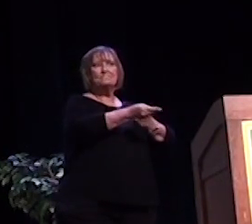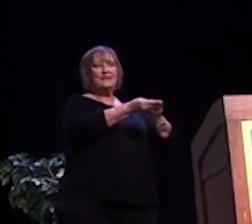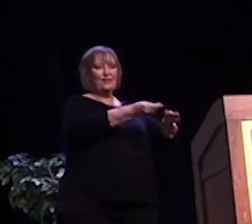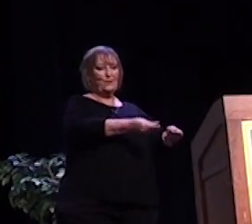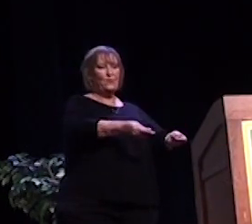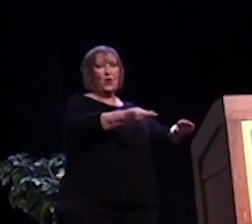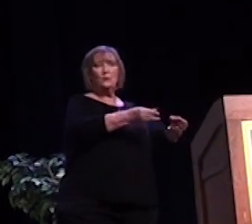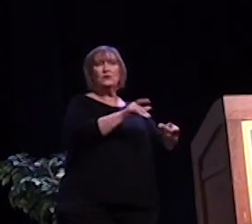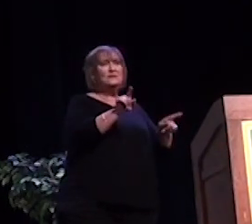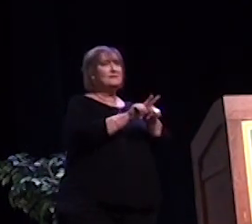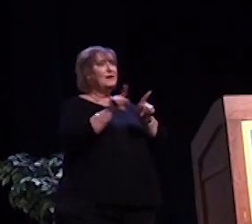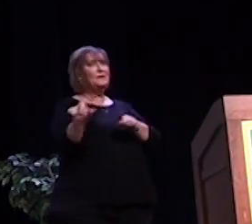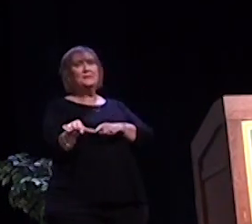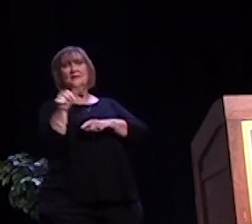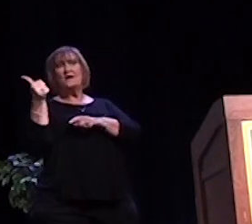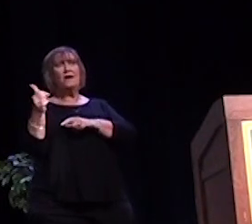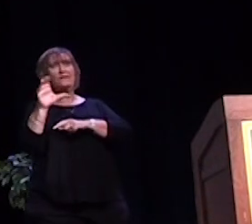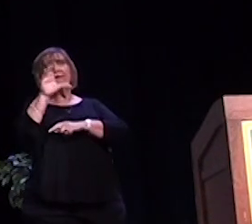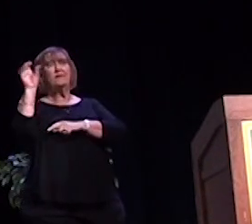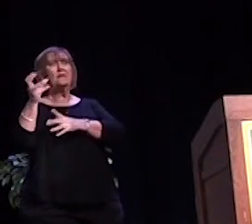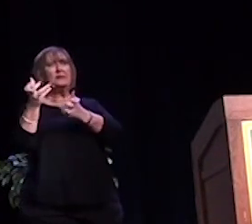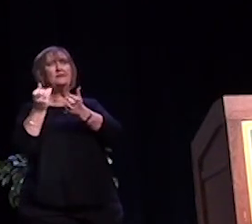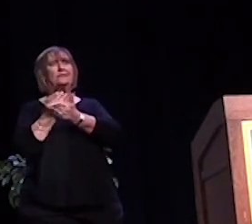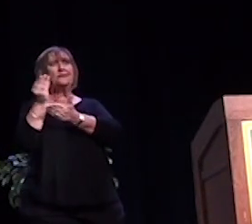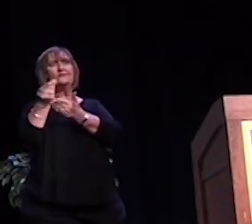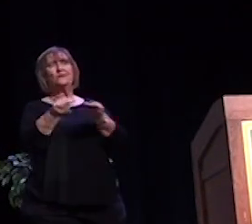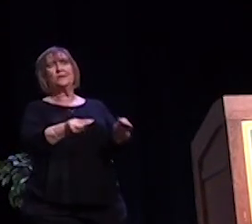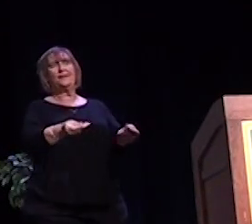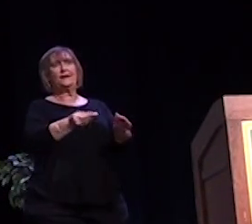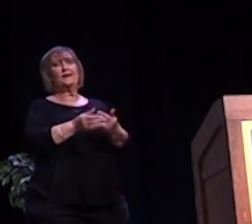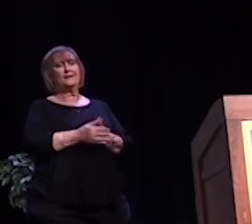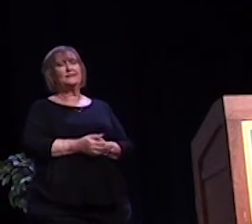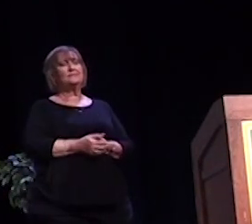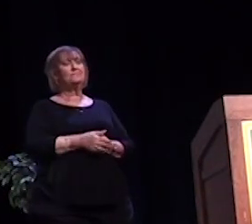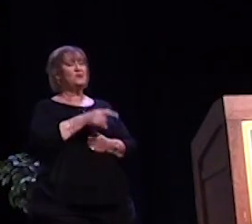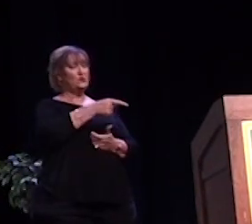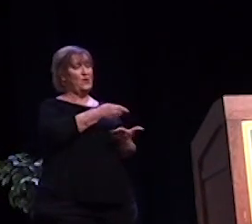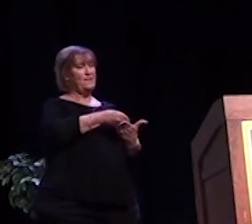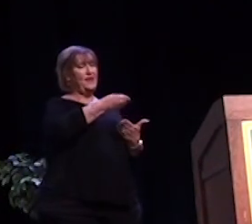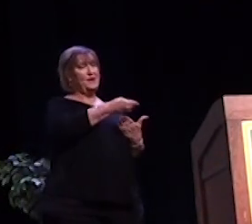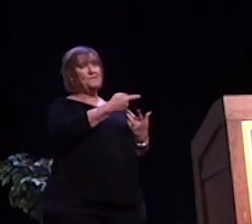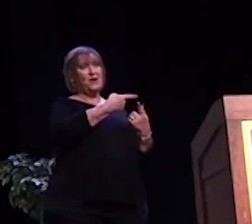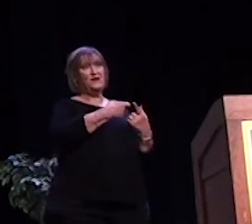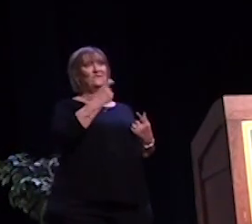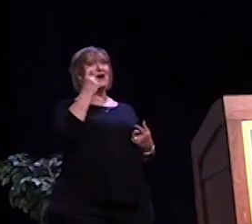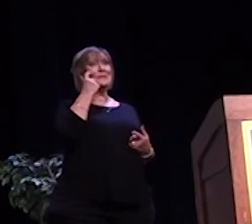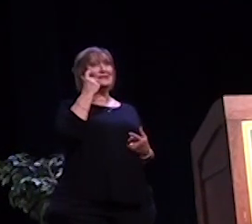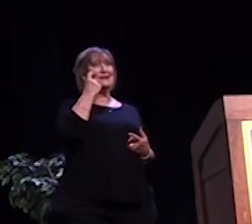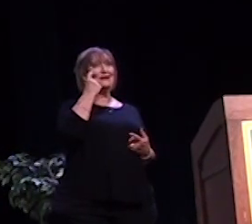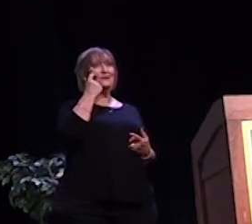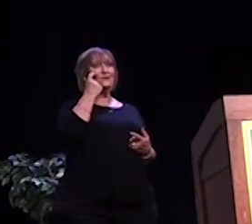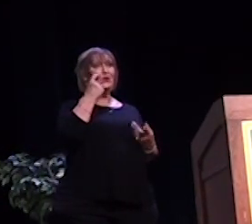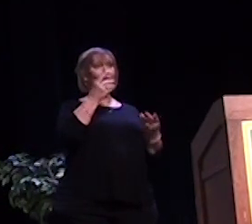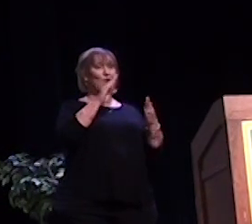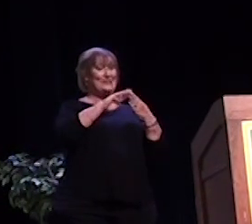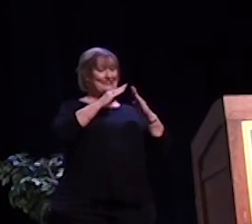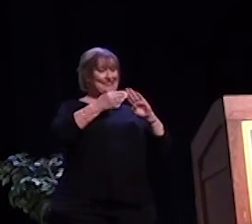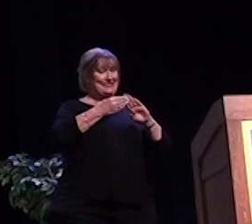investor. And this project had great support from the city of San Antonio and the San Antonio Housing